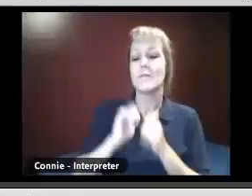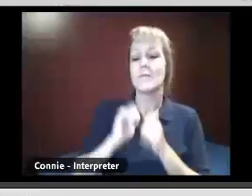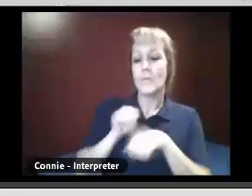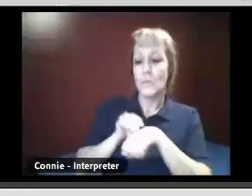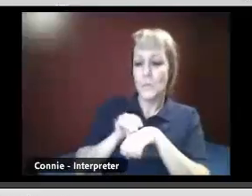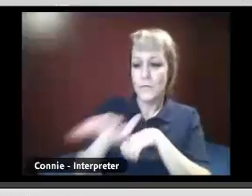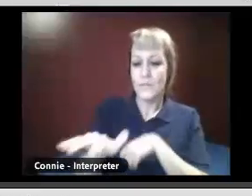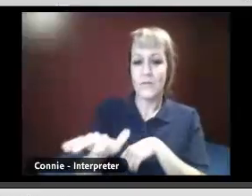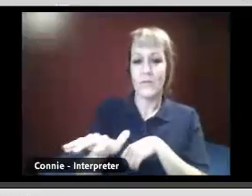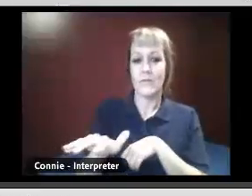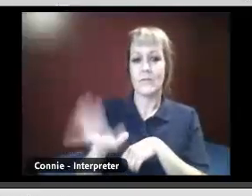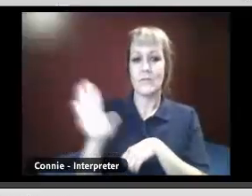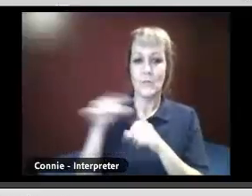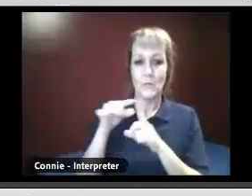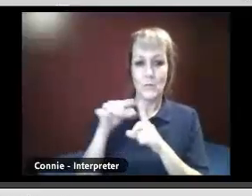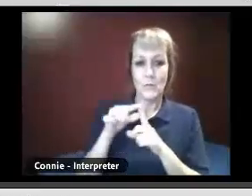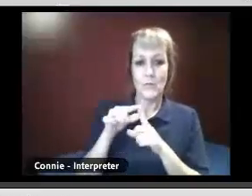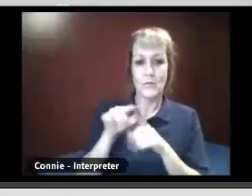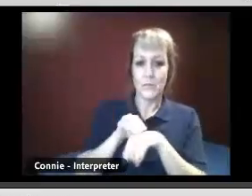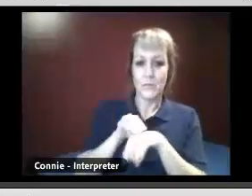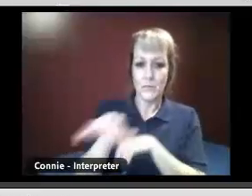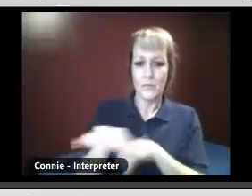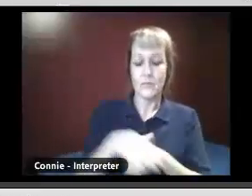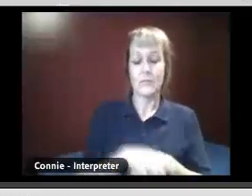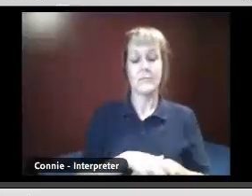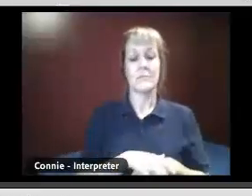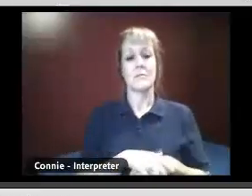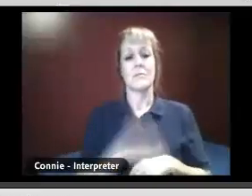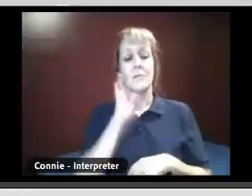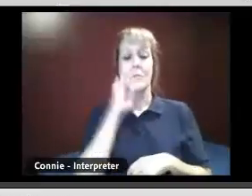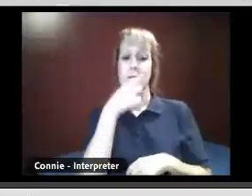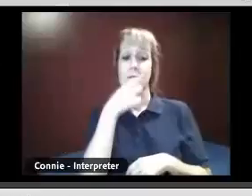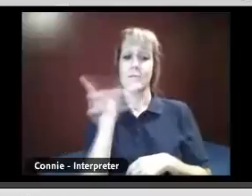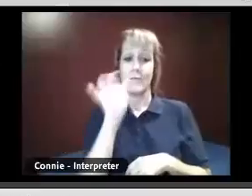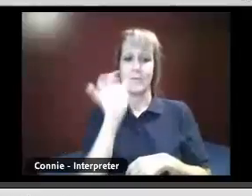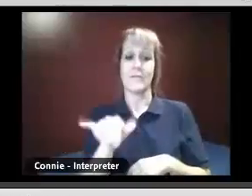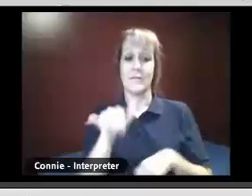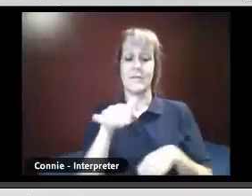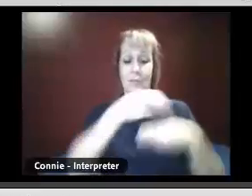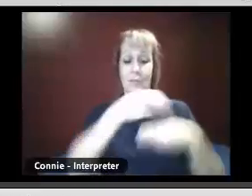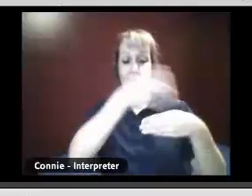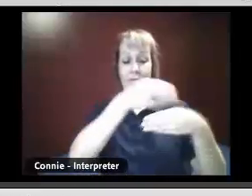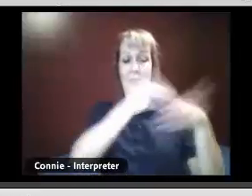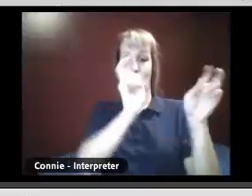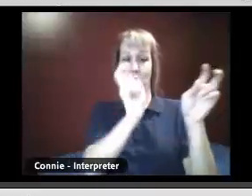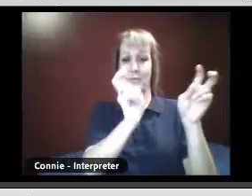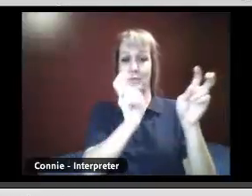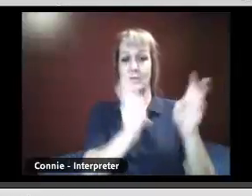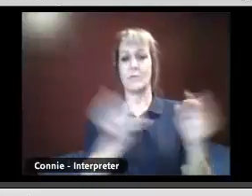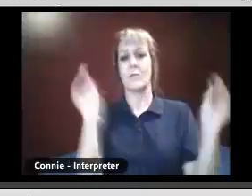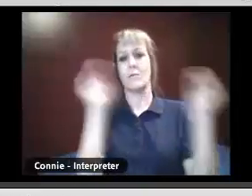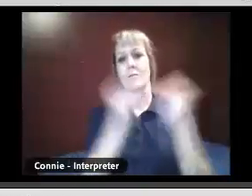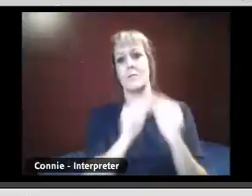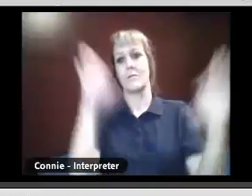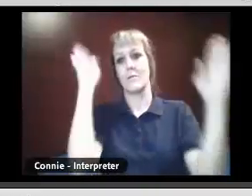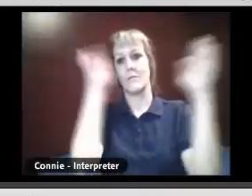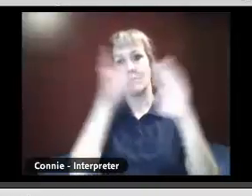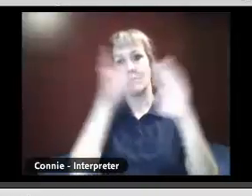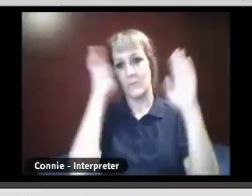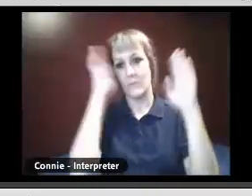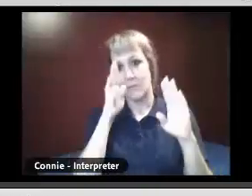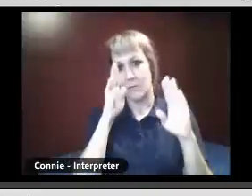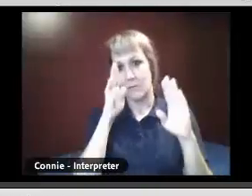actions on them. And ladies and gentlemen, I'm going to tell you that window is what creates more trouble in a team